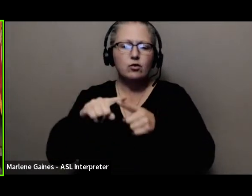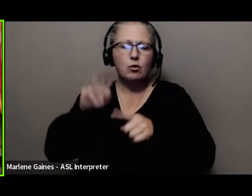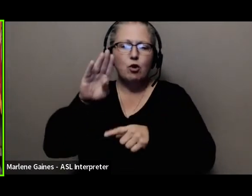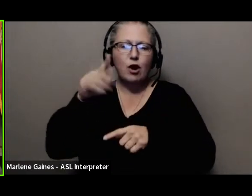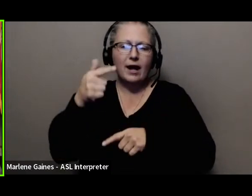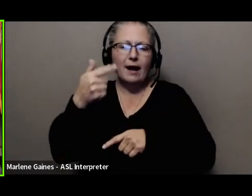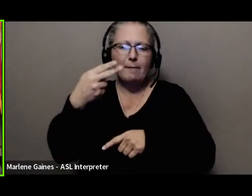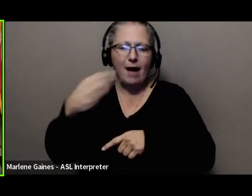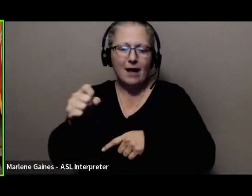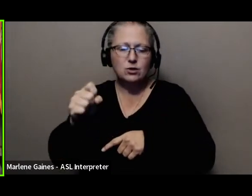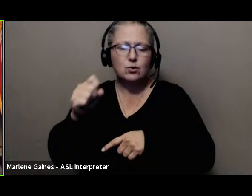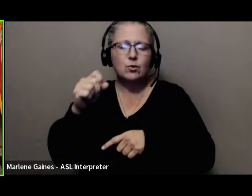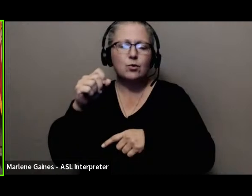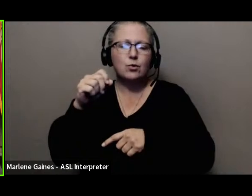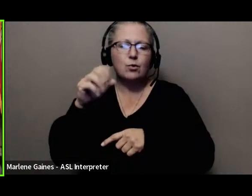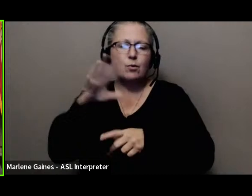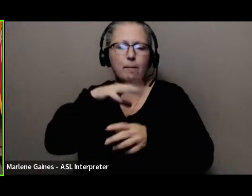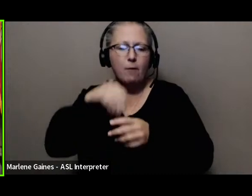Burlingame High School as part of the